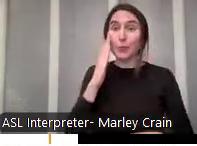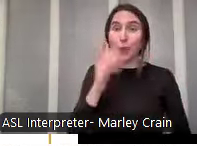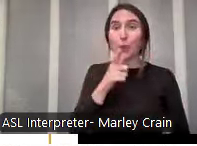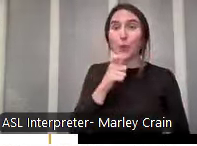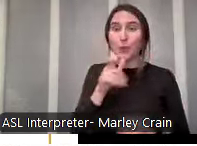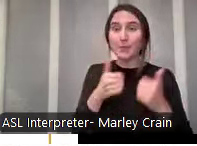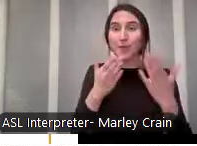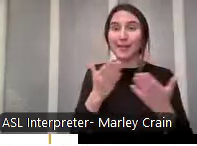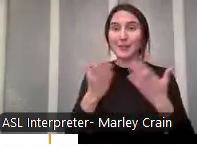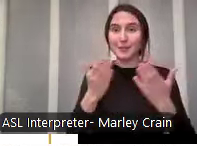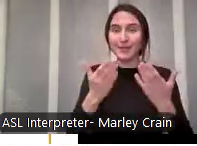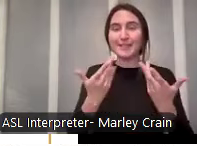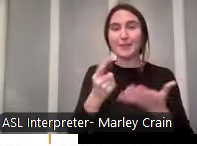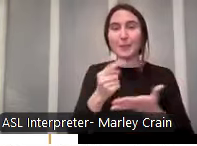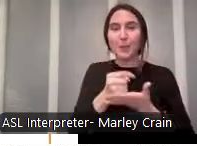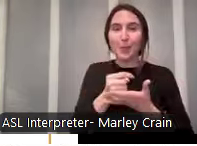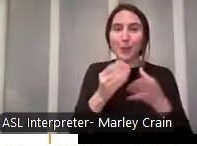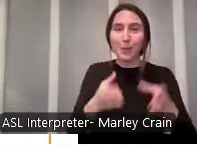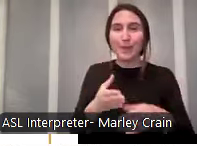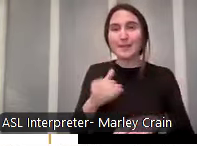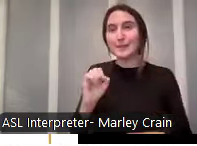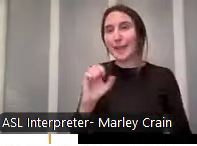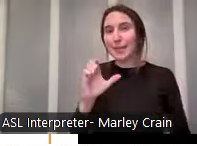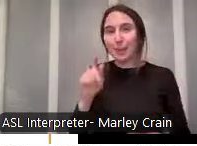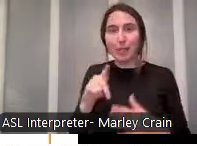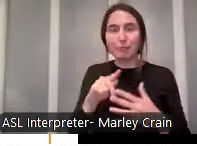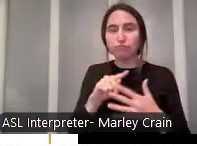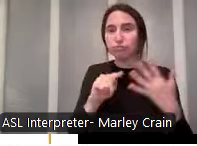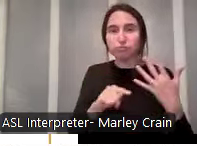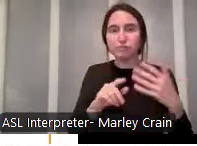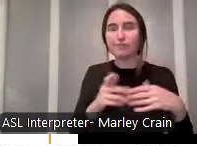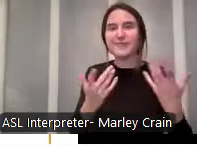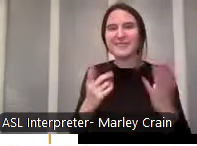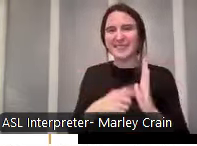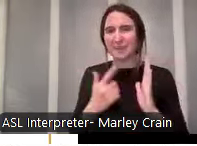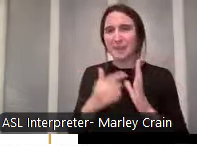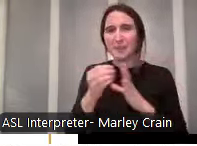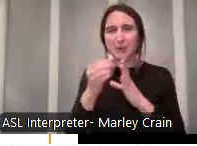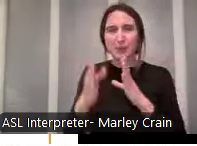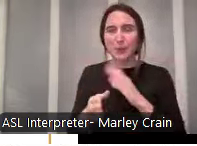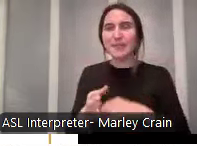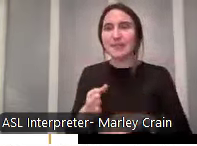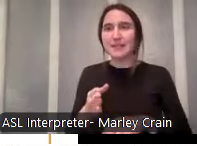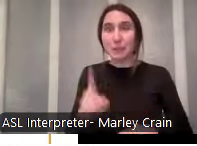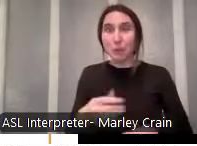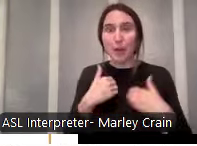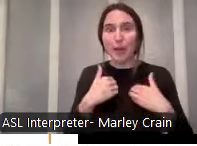students who are not getting related services. We have a webinar on that, and you can certainly call our helpline for help.